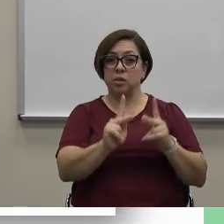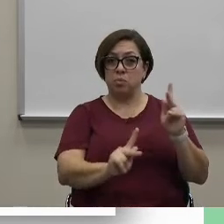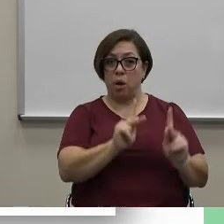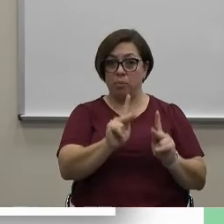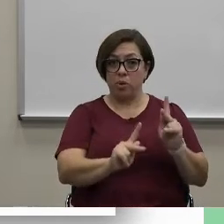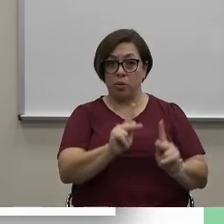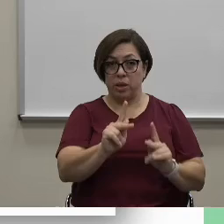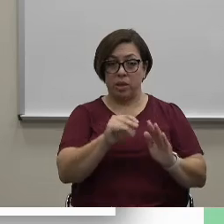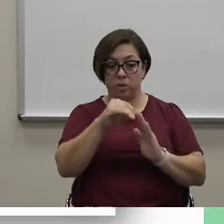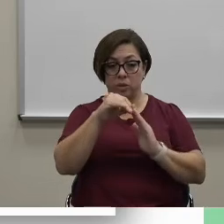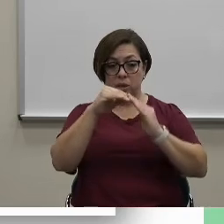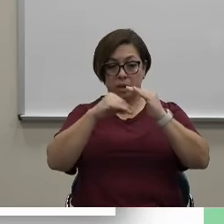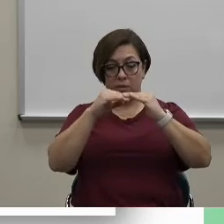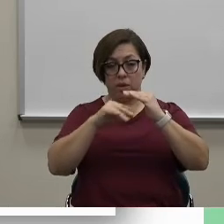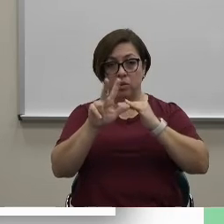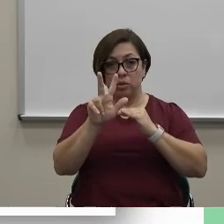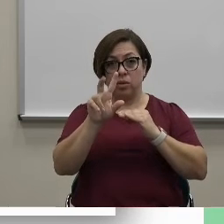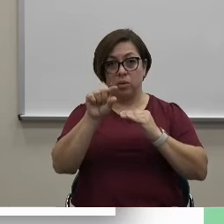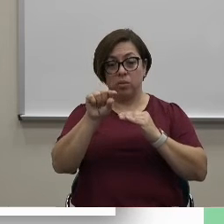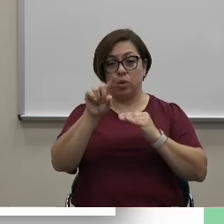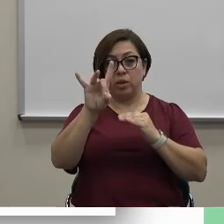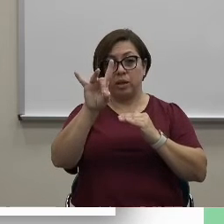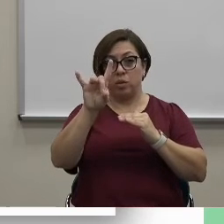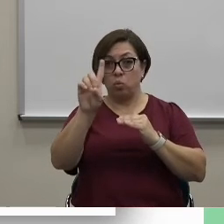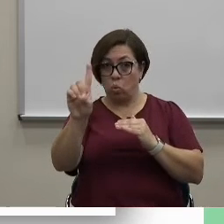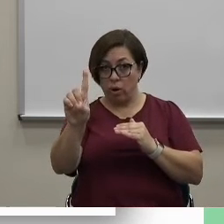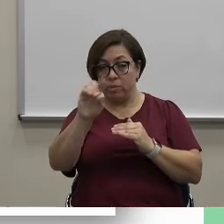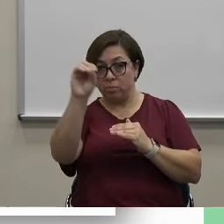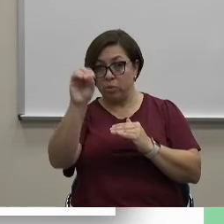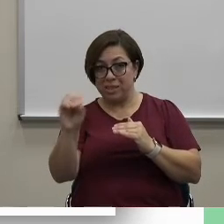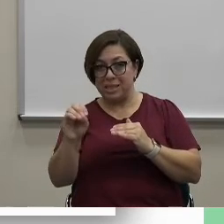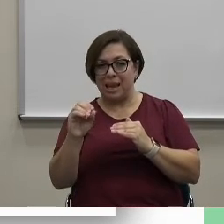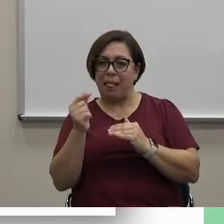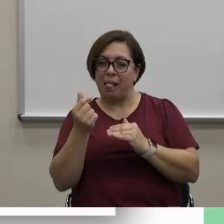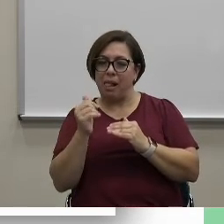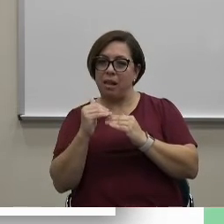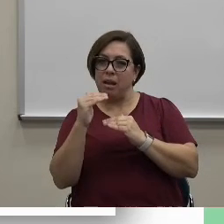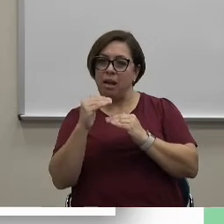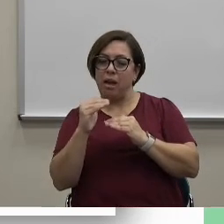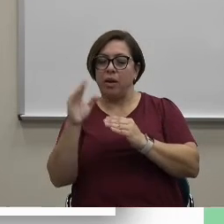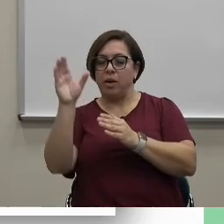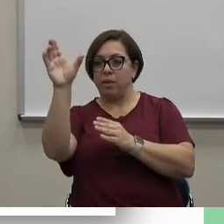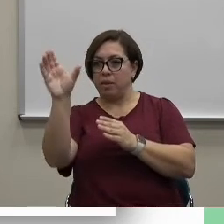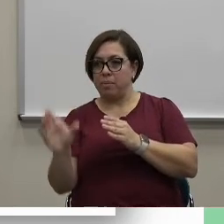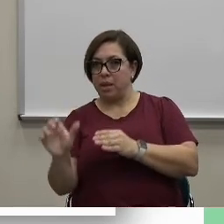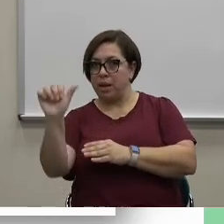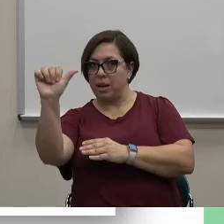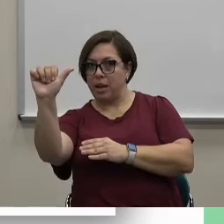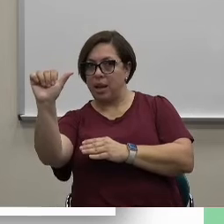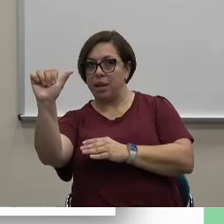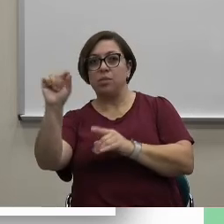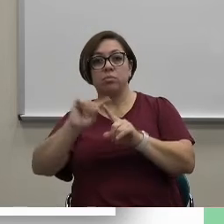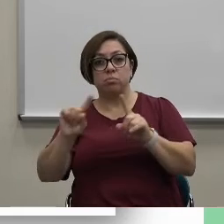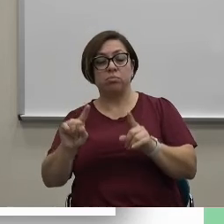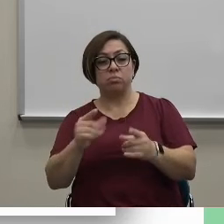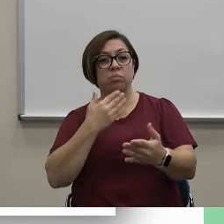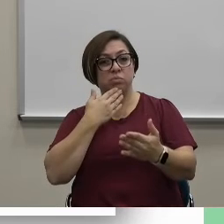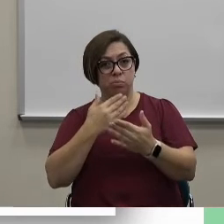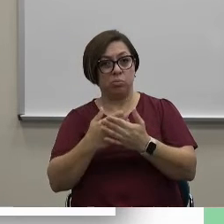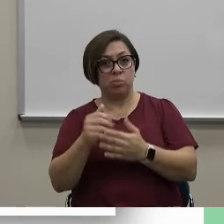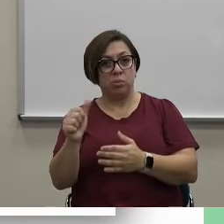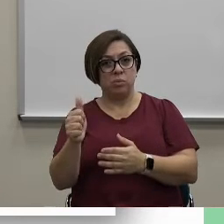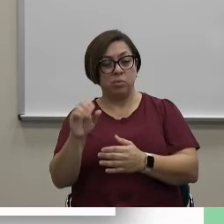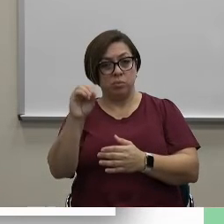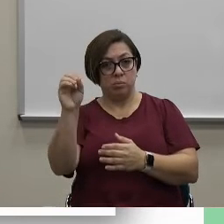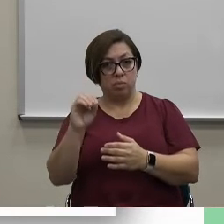is 3.81%. It's a little higher than Plan A, but still well within the legal tolerance. And so either one of those is an